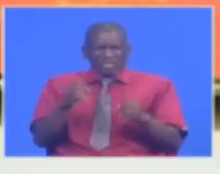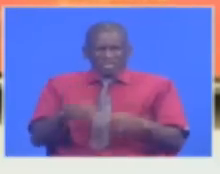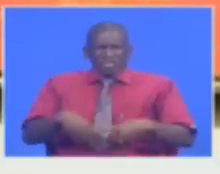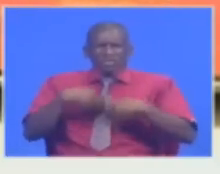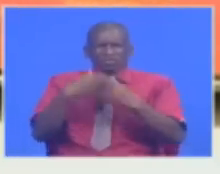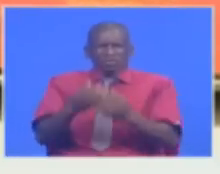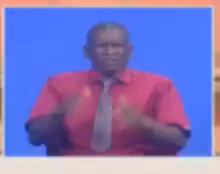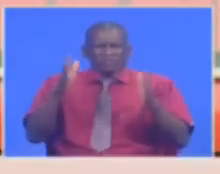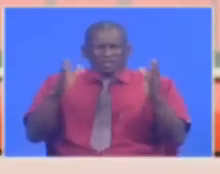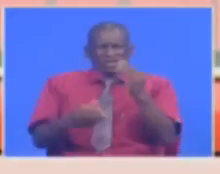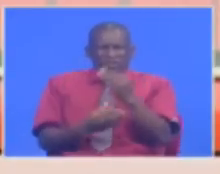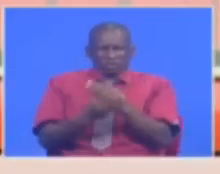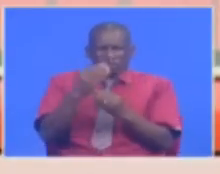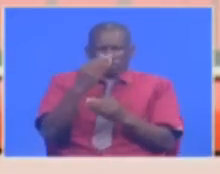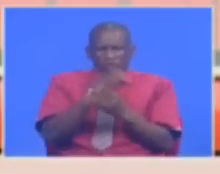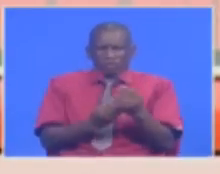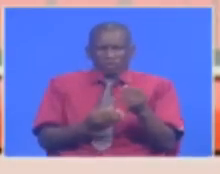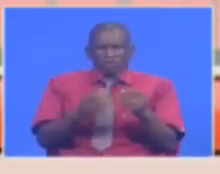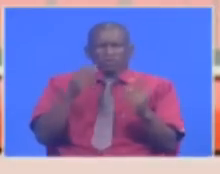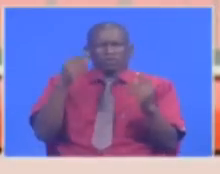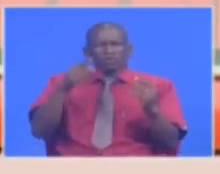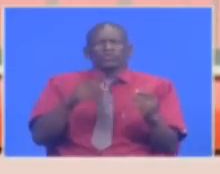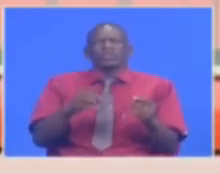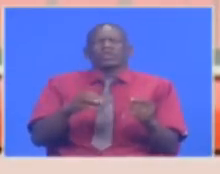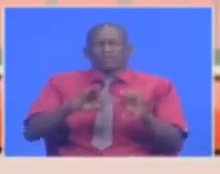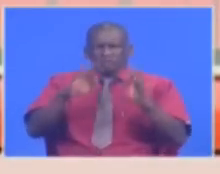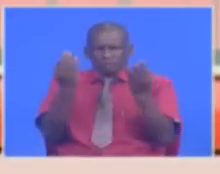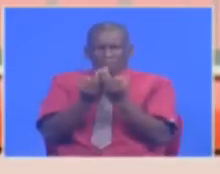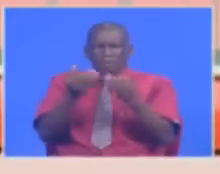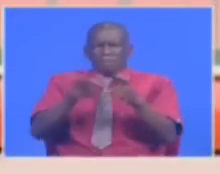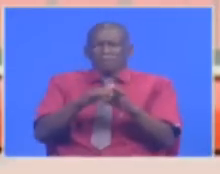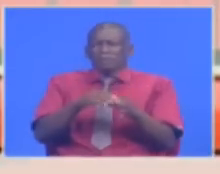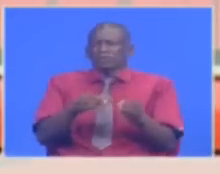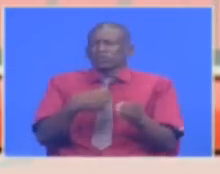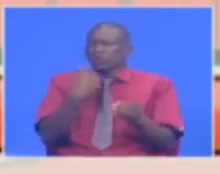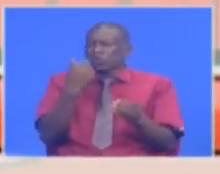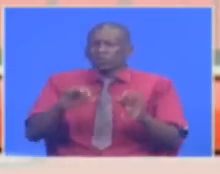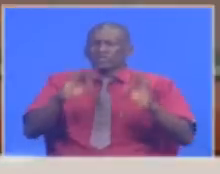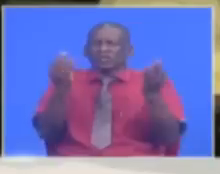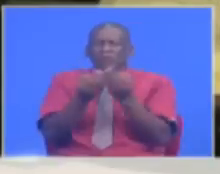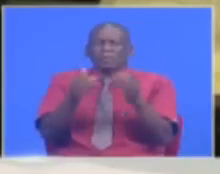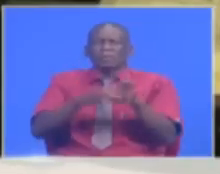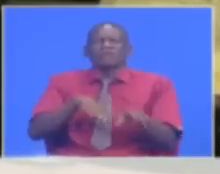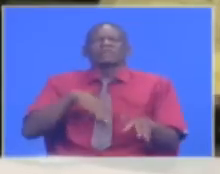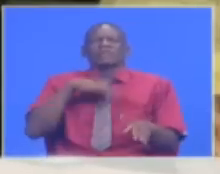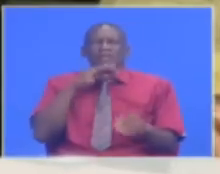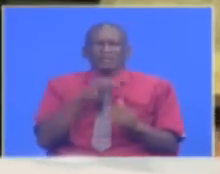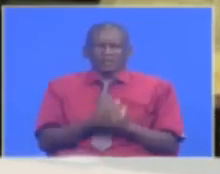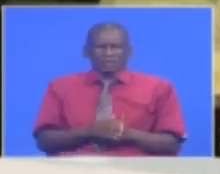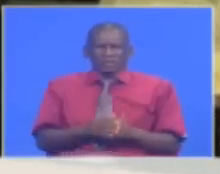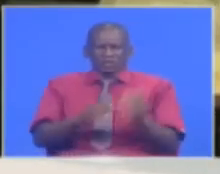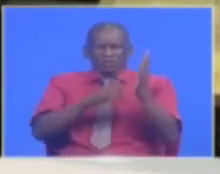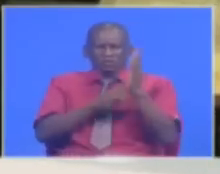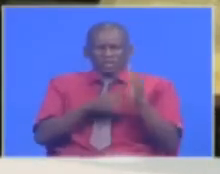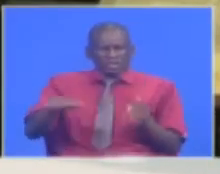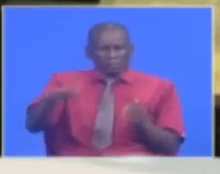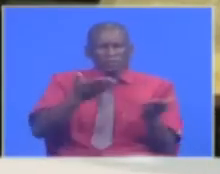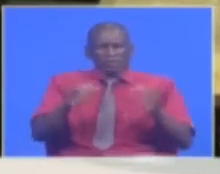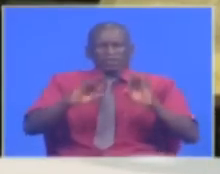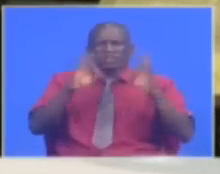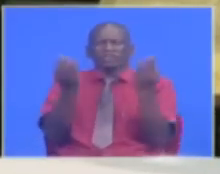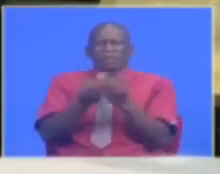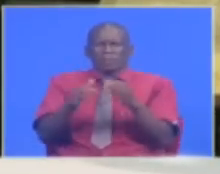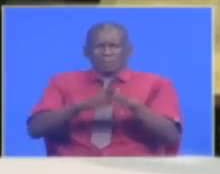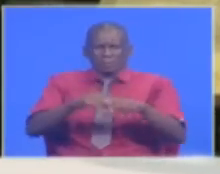greater comfort to the bereaved and express honor to the departed. Like the place where family members are